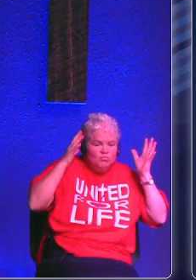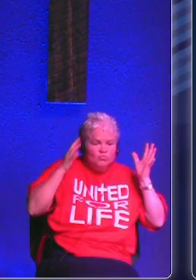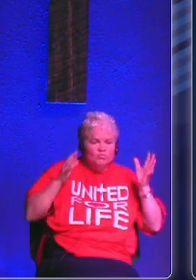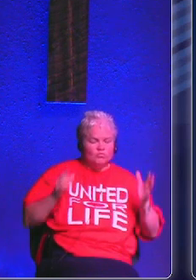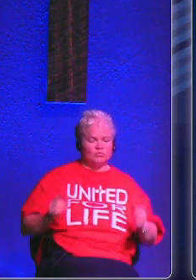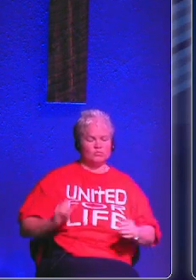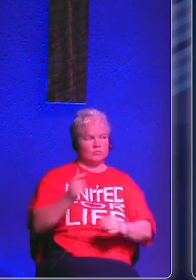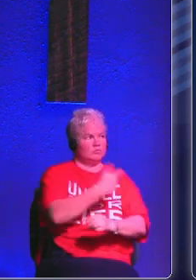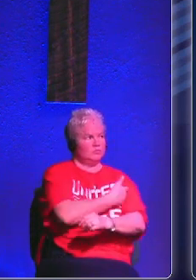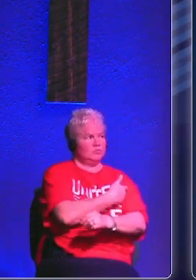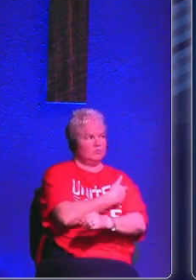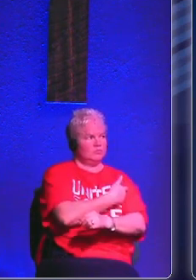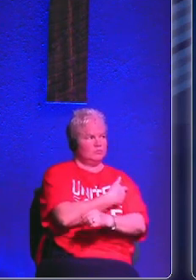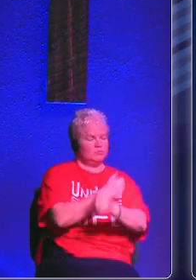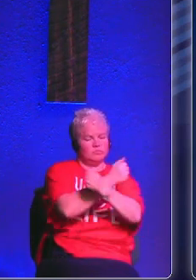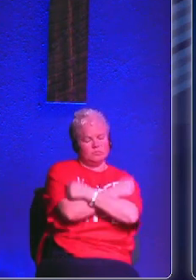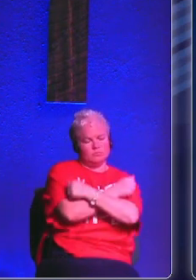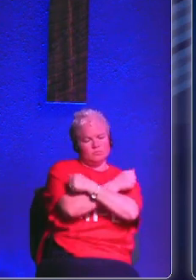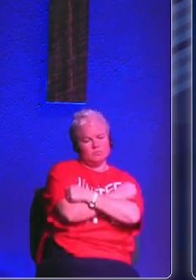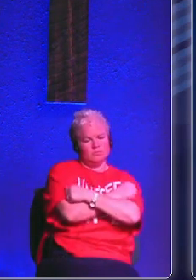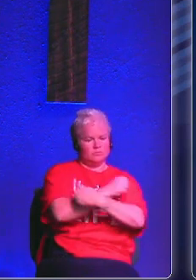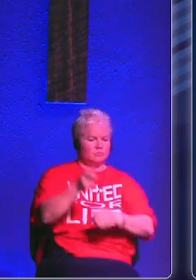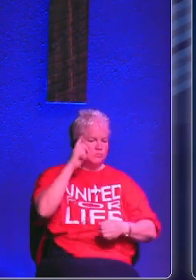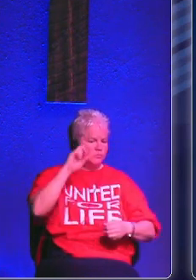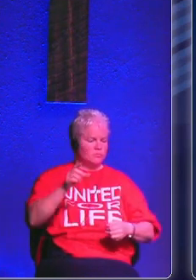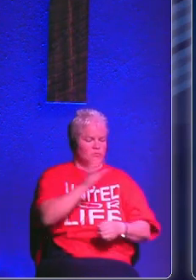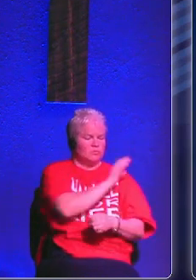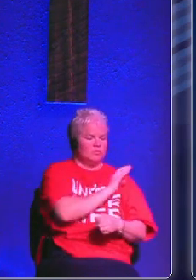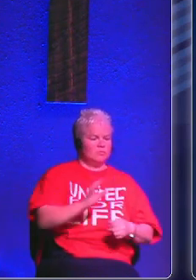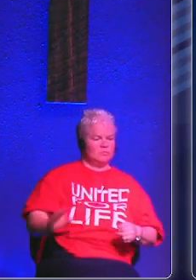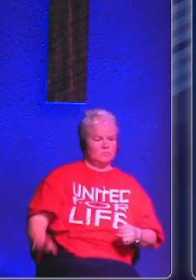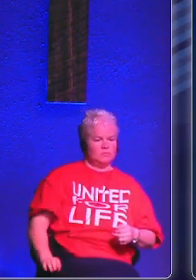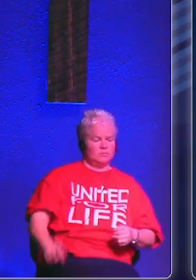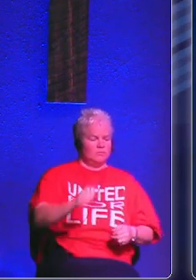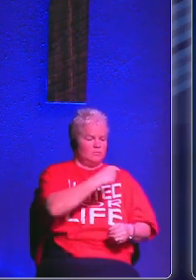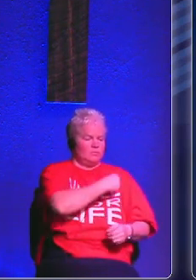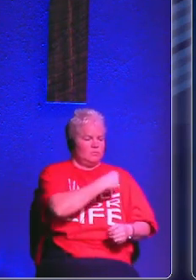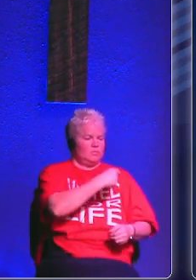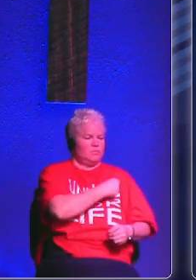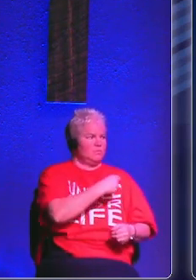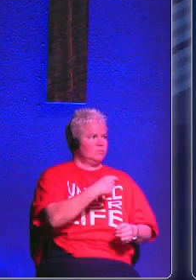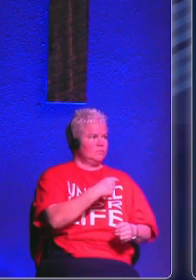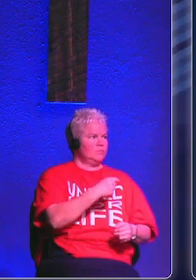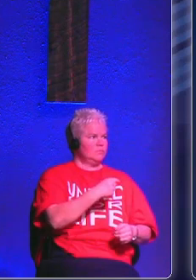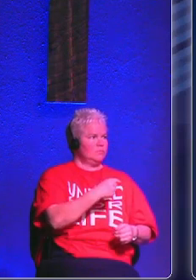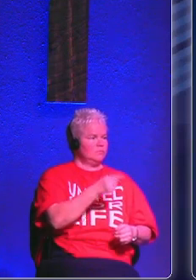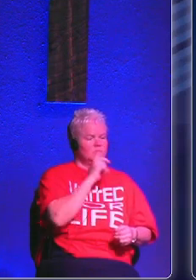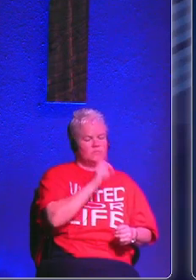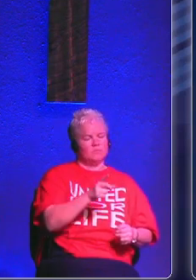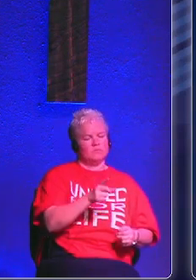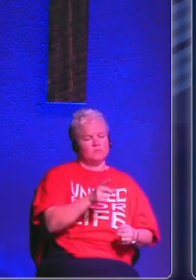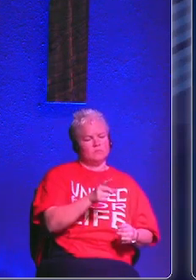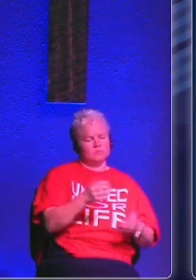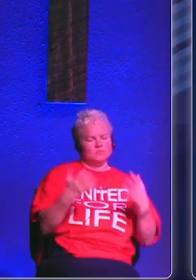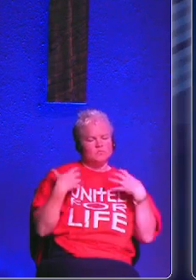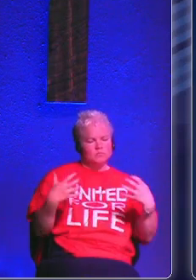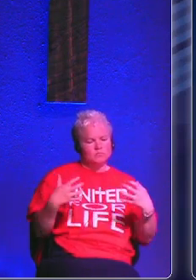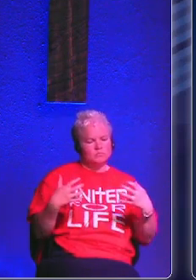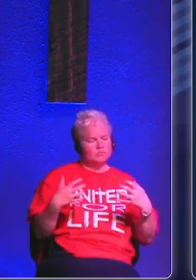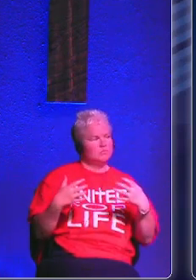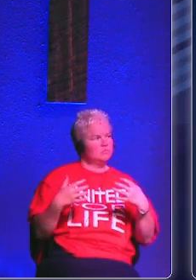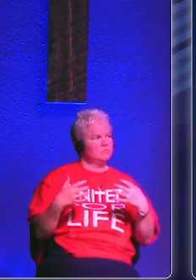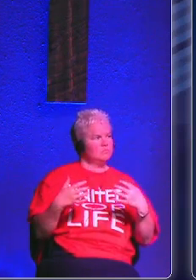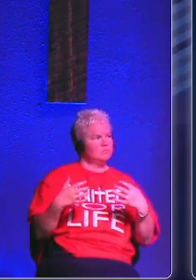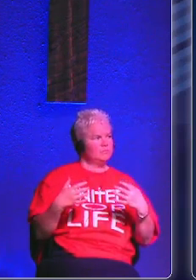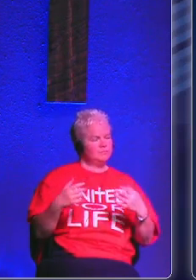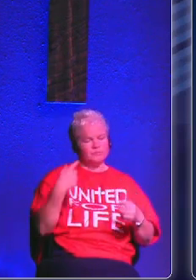us because of our love for Christ. It's called conviction is what it really is. But they're going to despise us